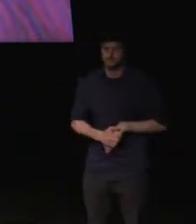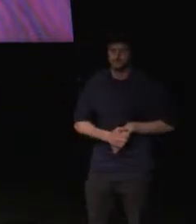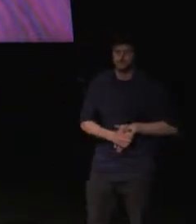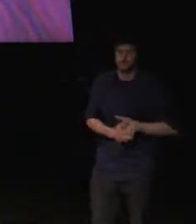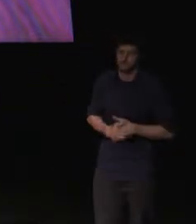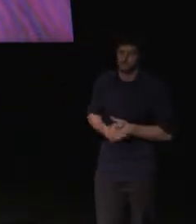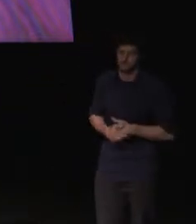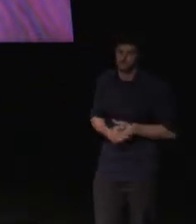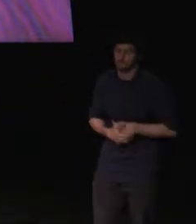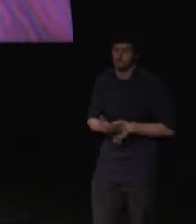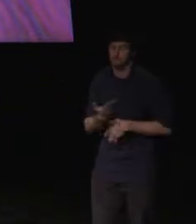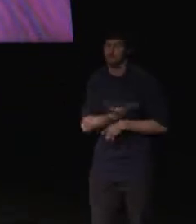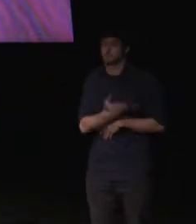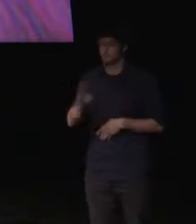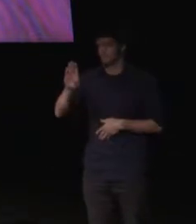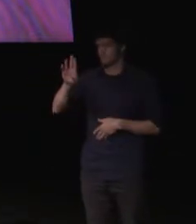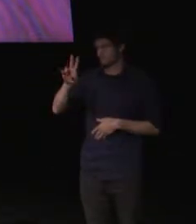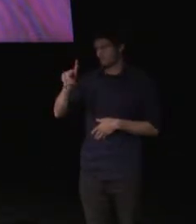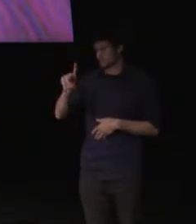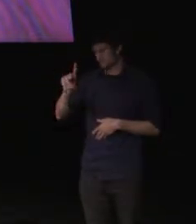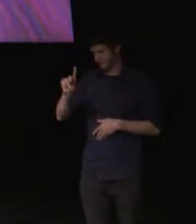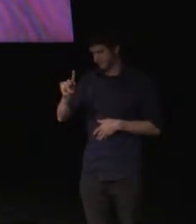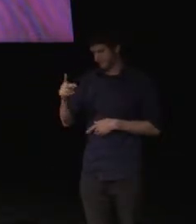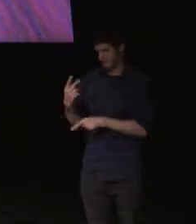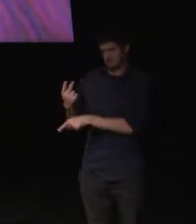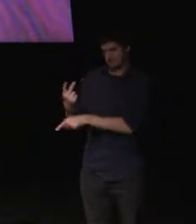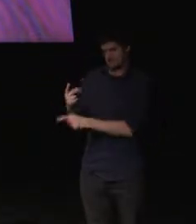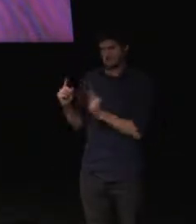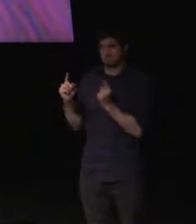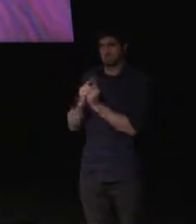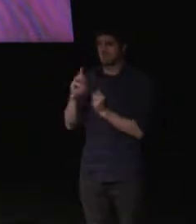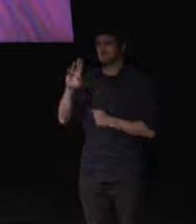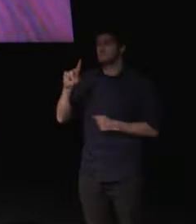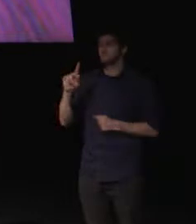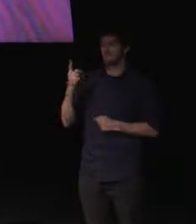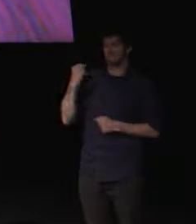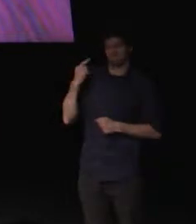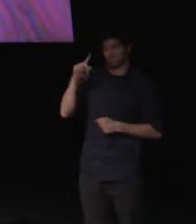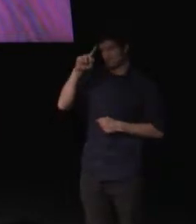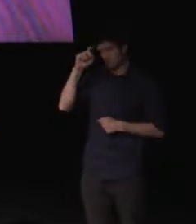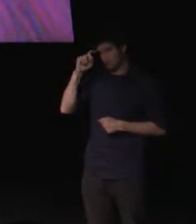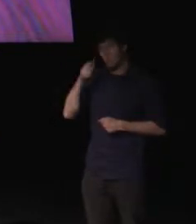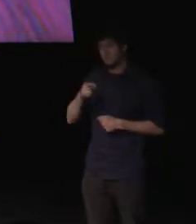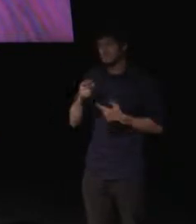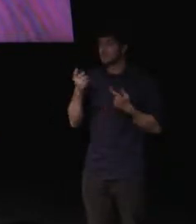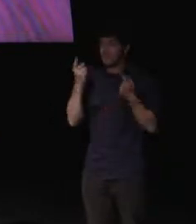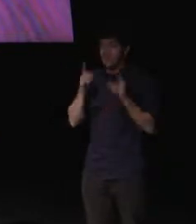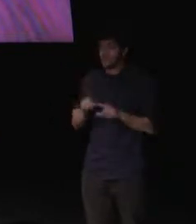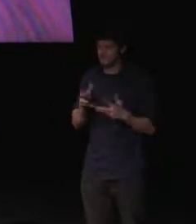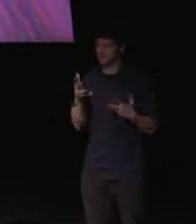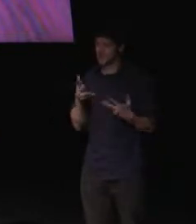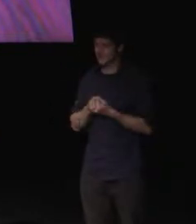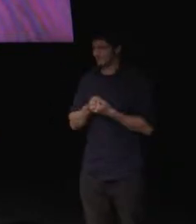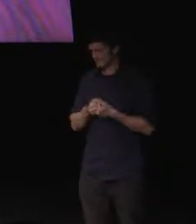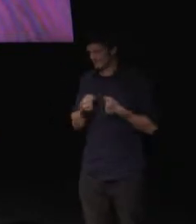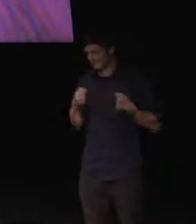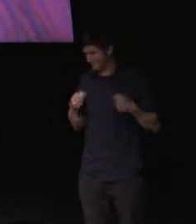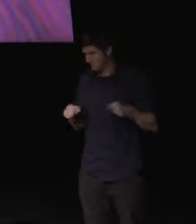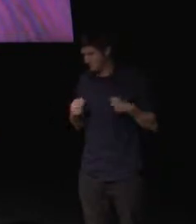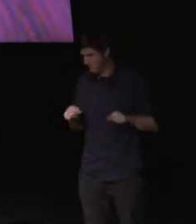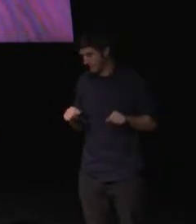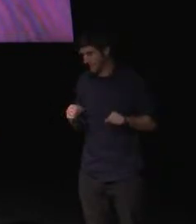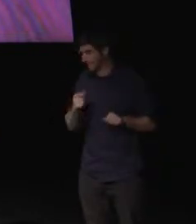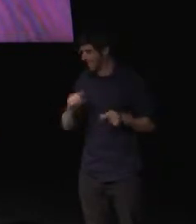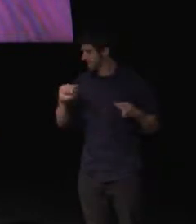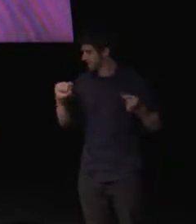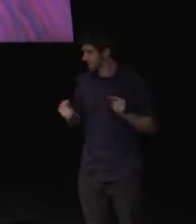So this is Bud. Me and Erik met Bud this past summer, and he was in a motorcycle accident and he injured his leg and his